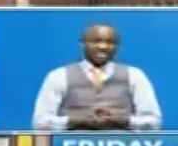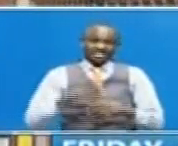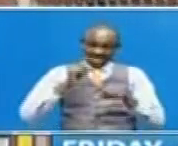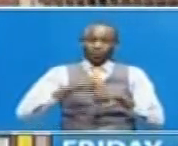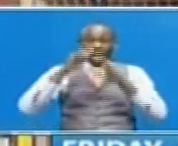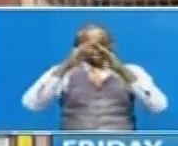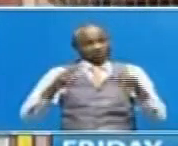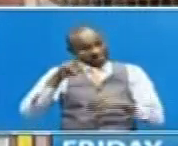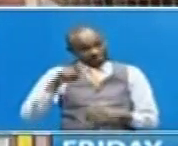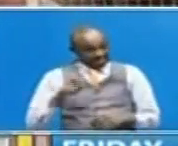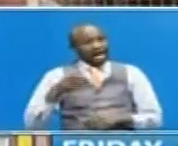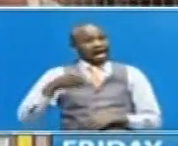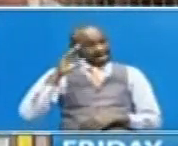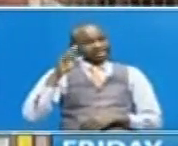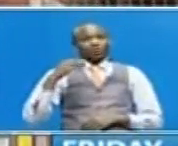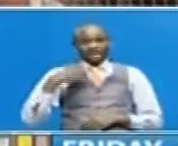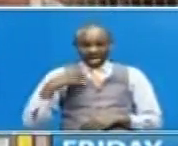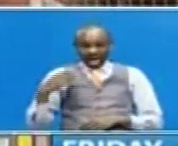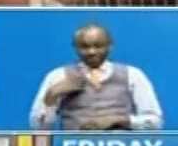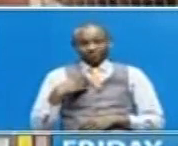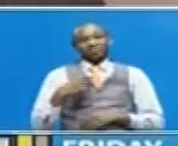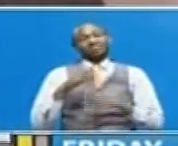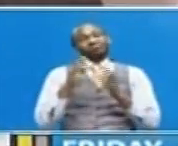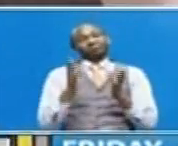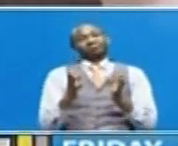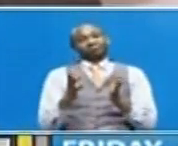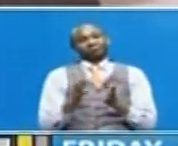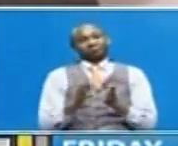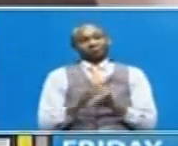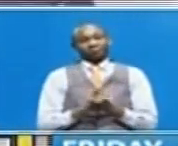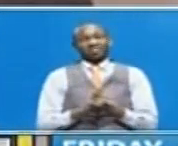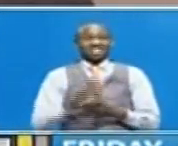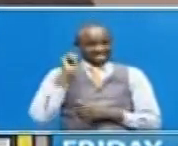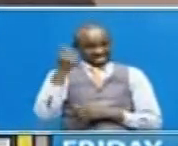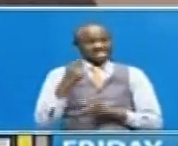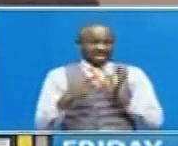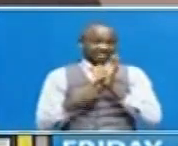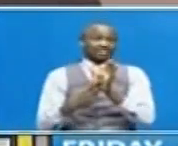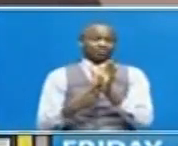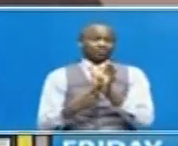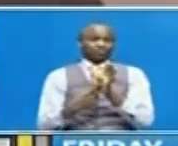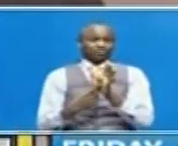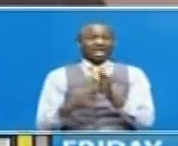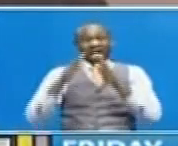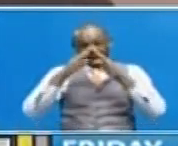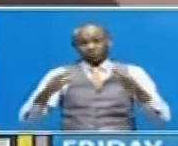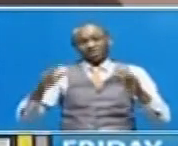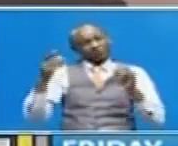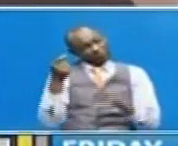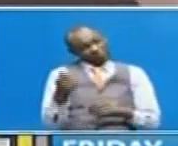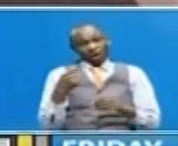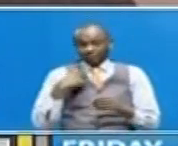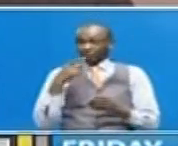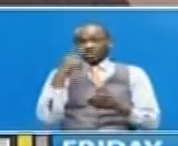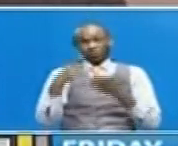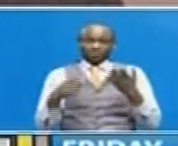housing demand is, however, met with scant new supply. In Kenya, for example, the housing shortage is